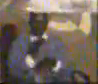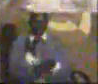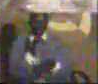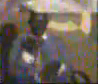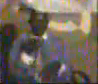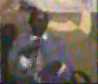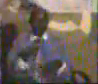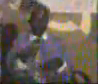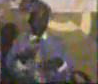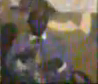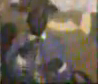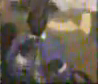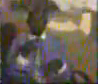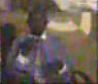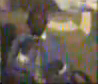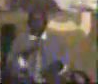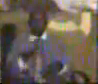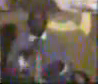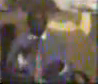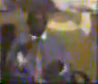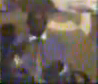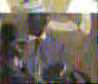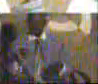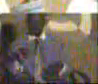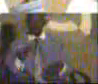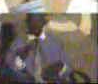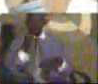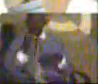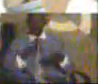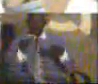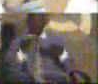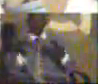a gully erosion that passes the